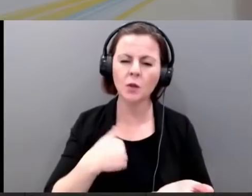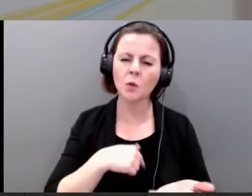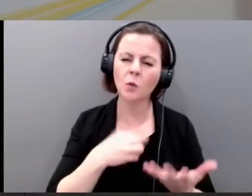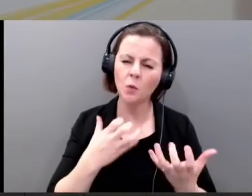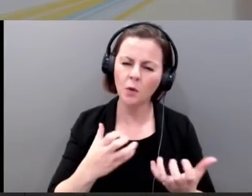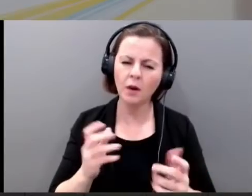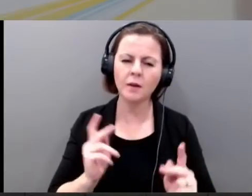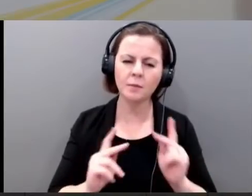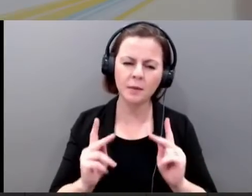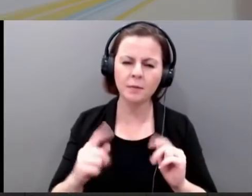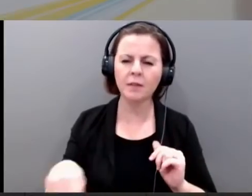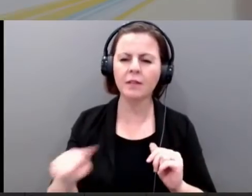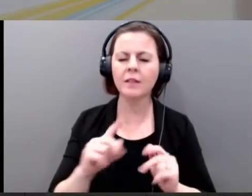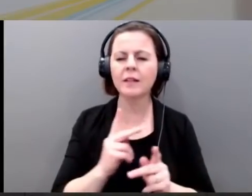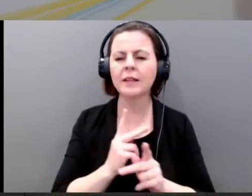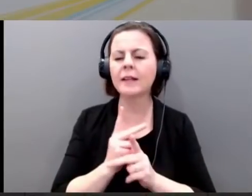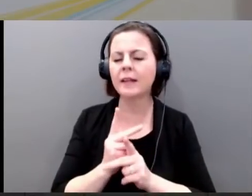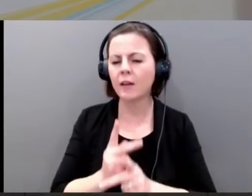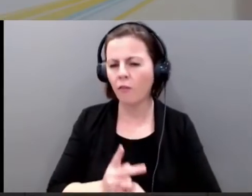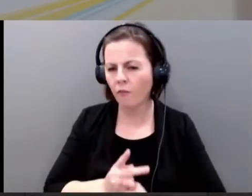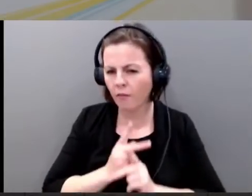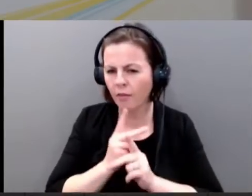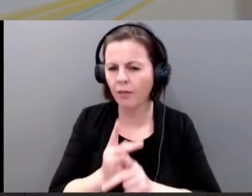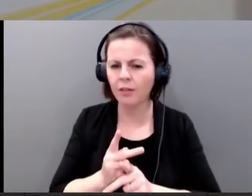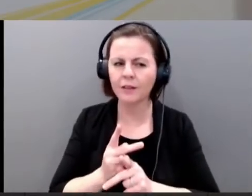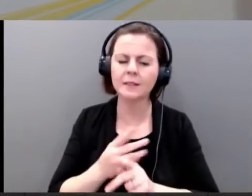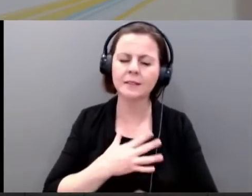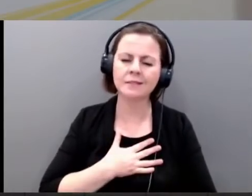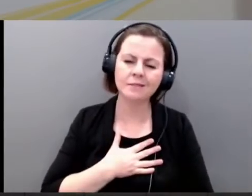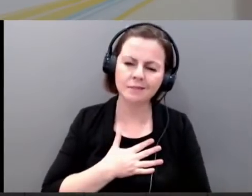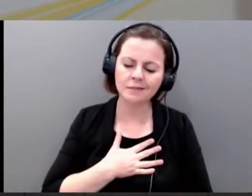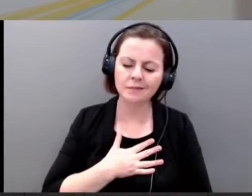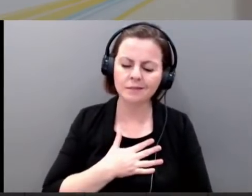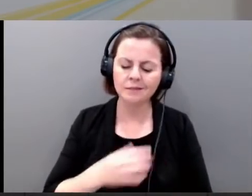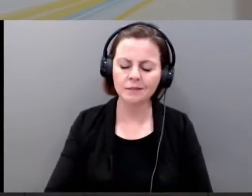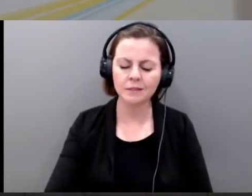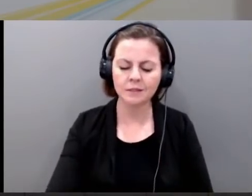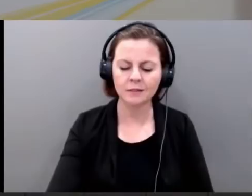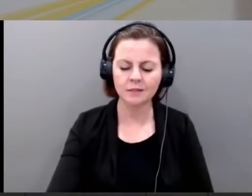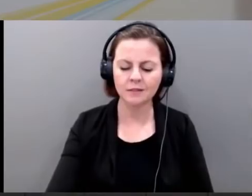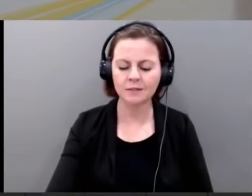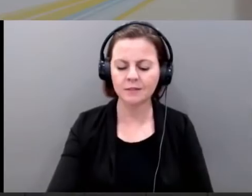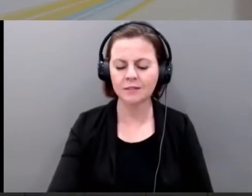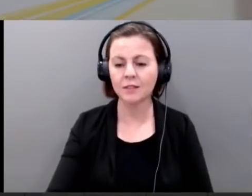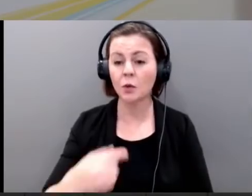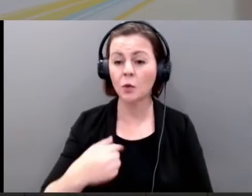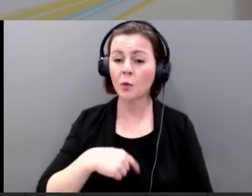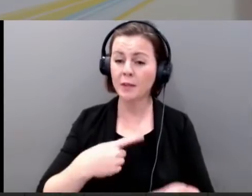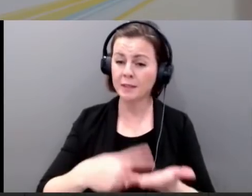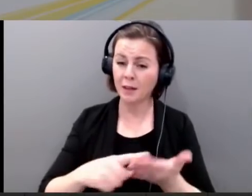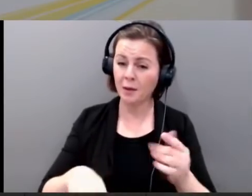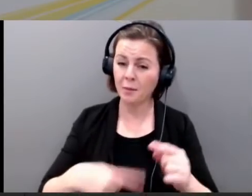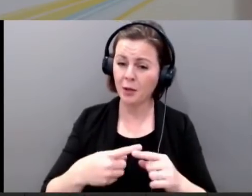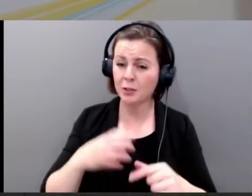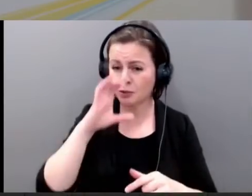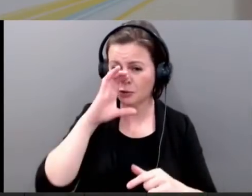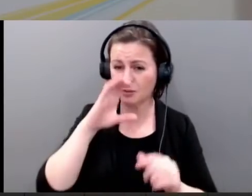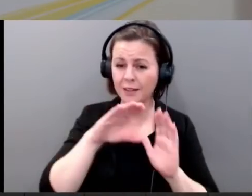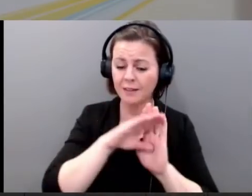careful. I think it's with heavy heart we talk about these measures, and